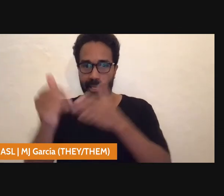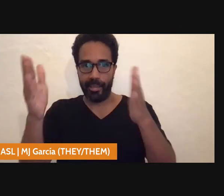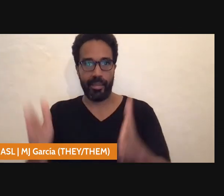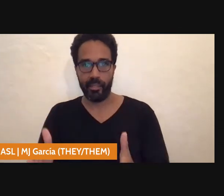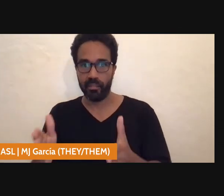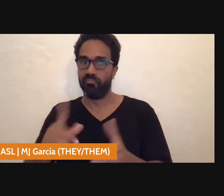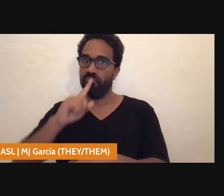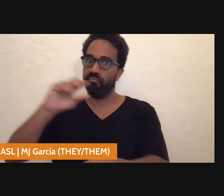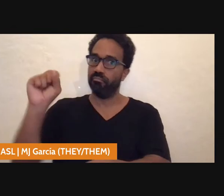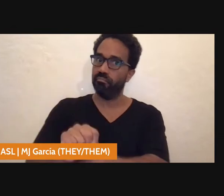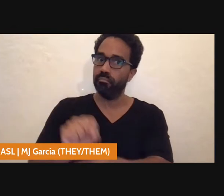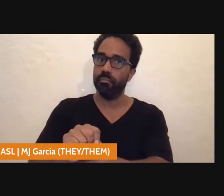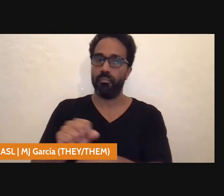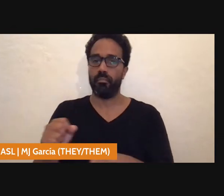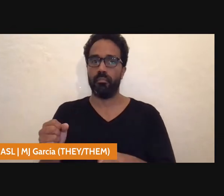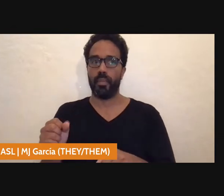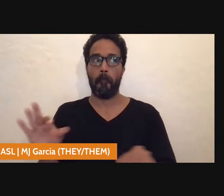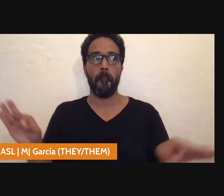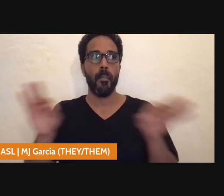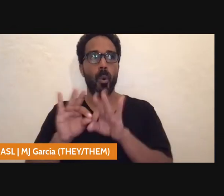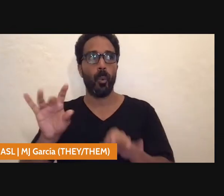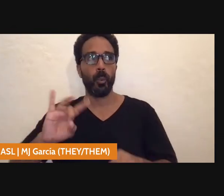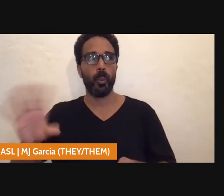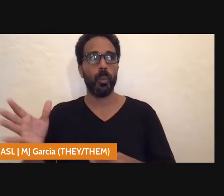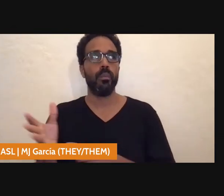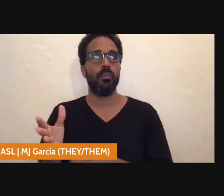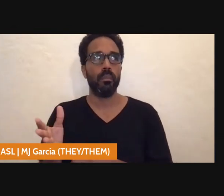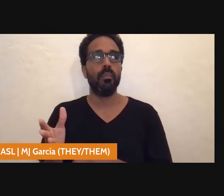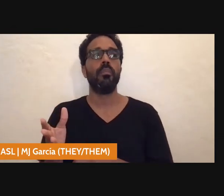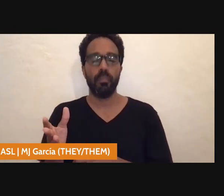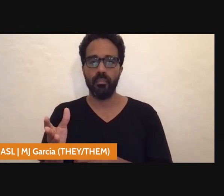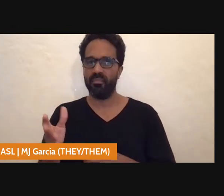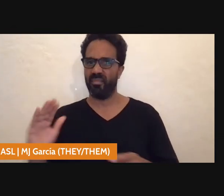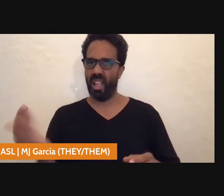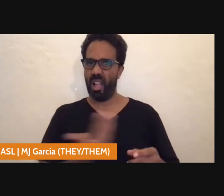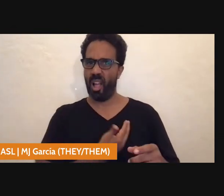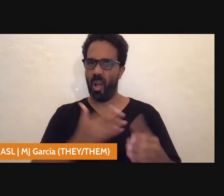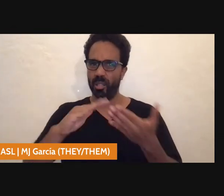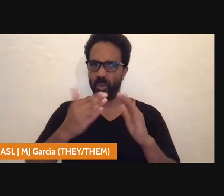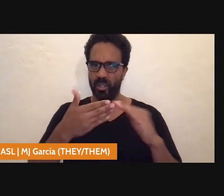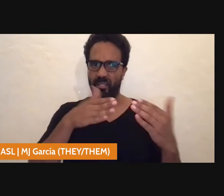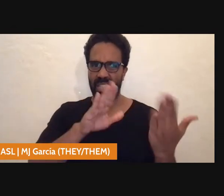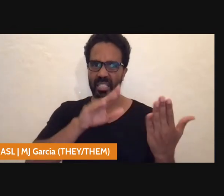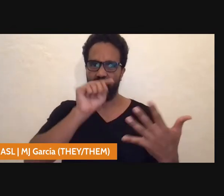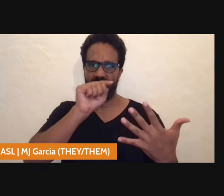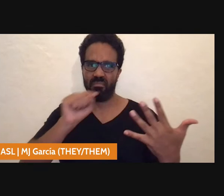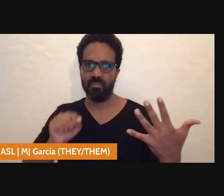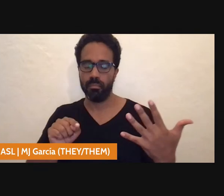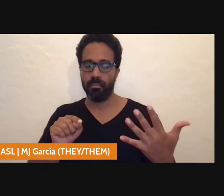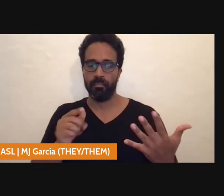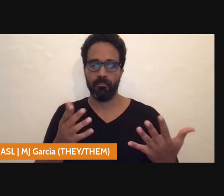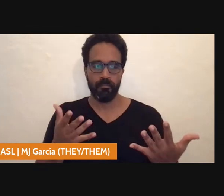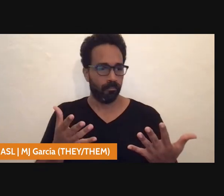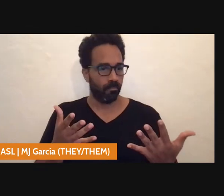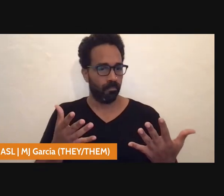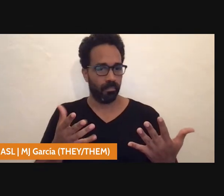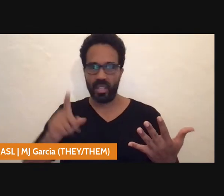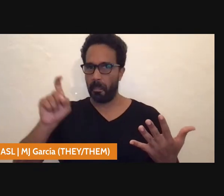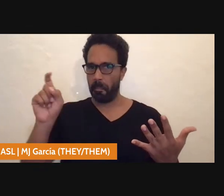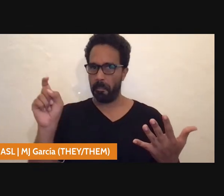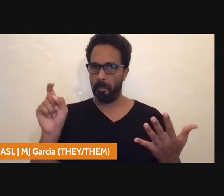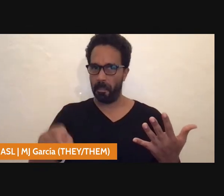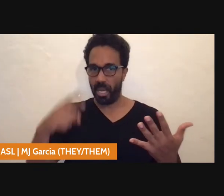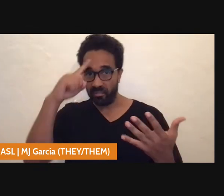collectively address these challenges our communities are facing today, we need a Black-centered approach to shift the philanthropic